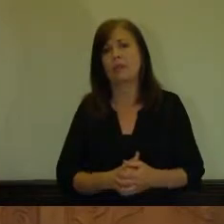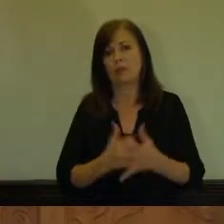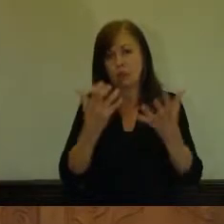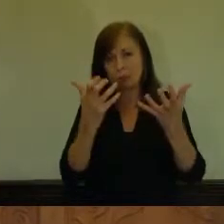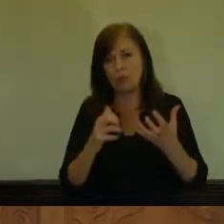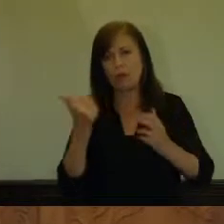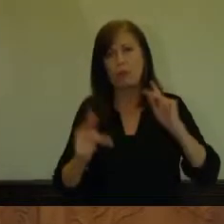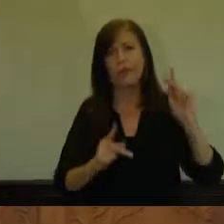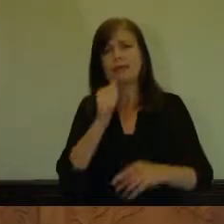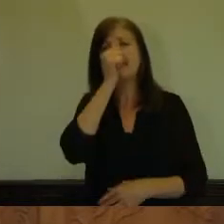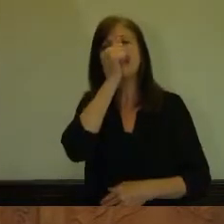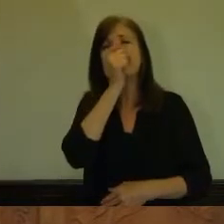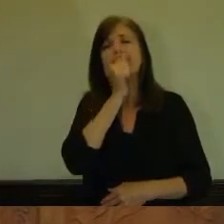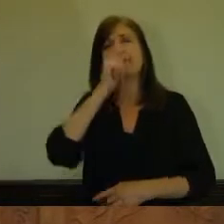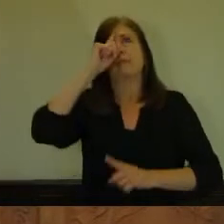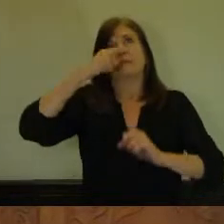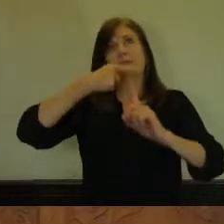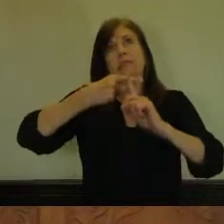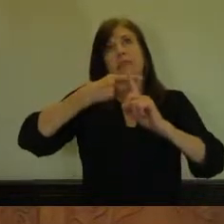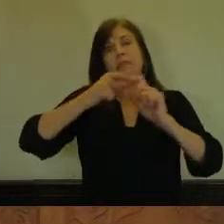Oh.